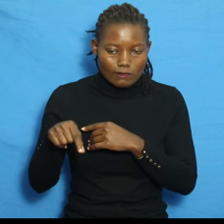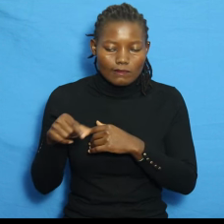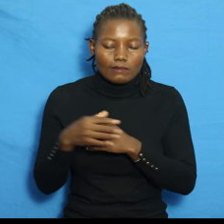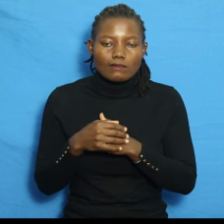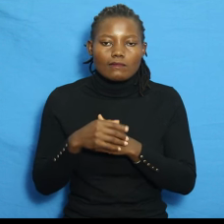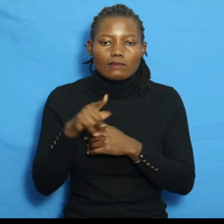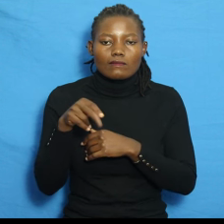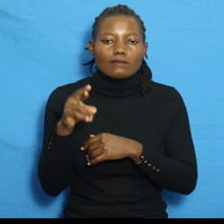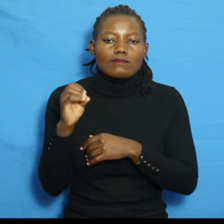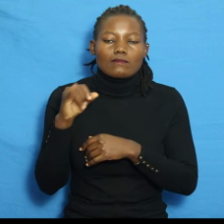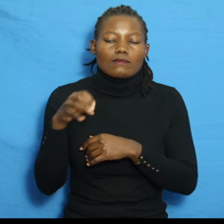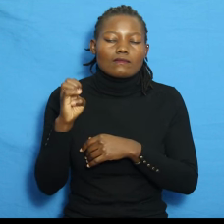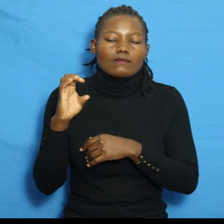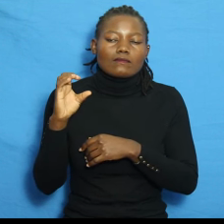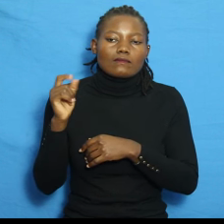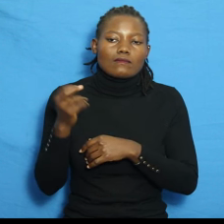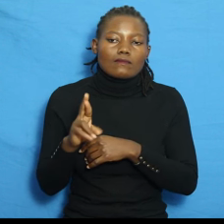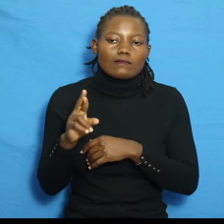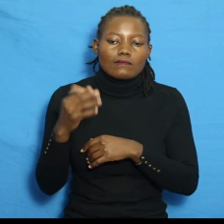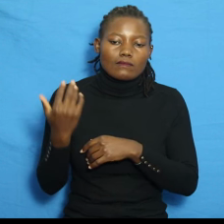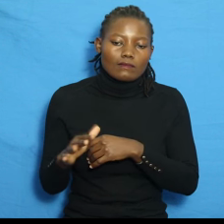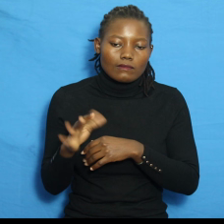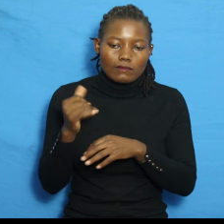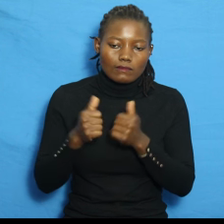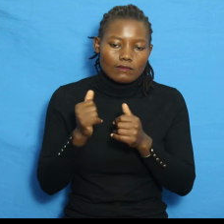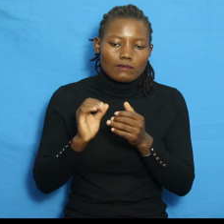been projected to land qualifies as a projectile.